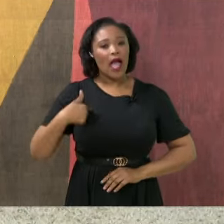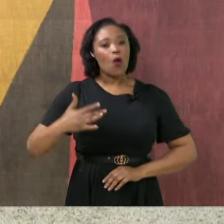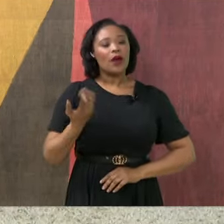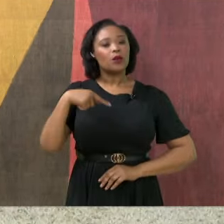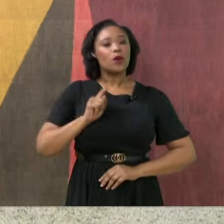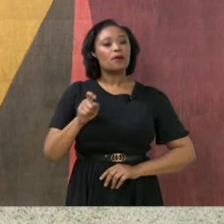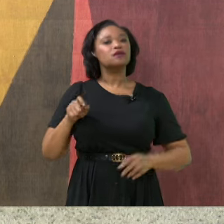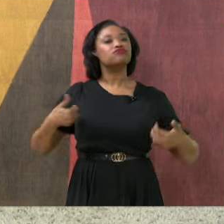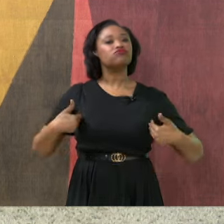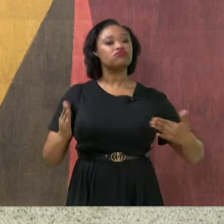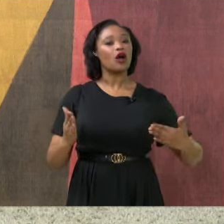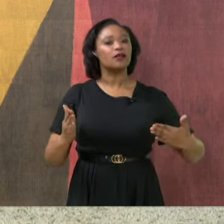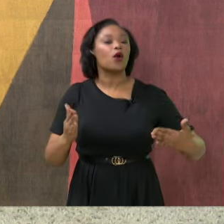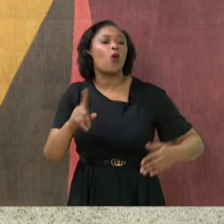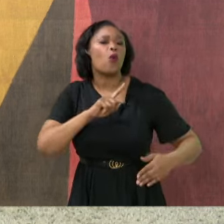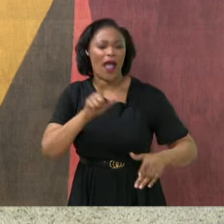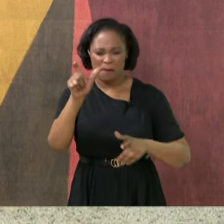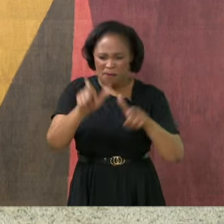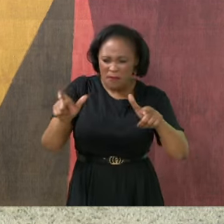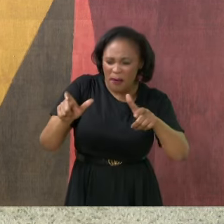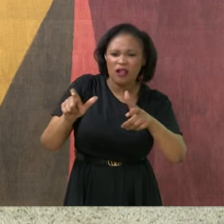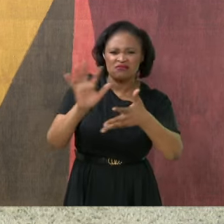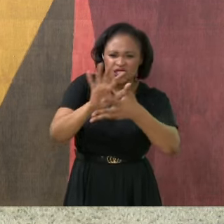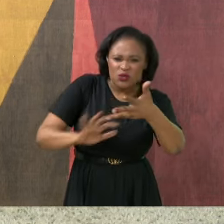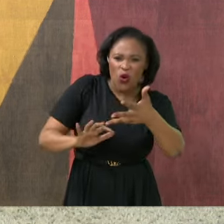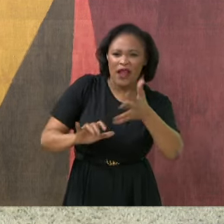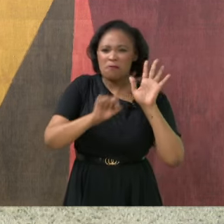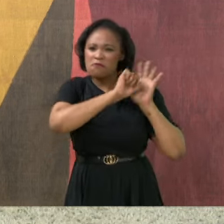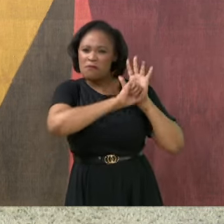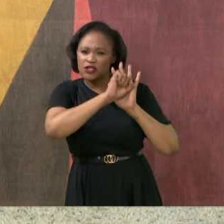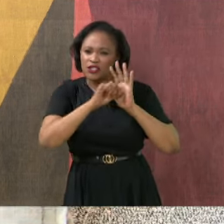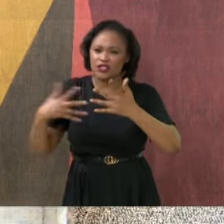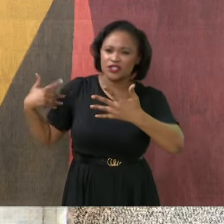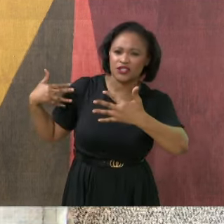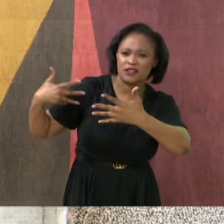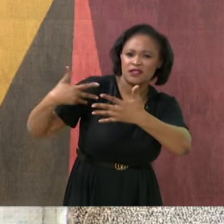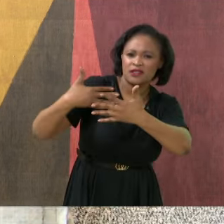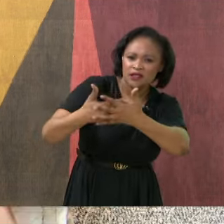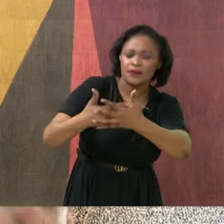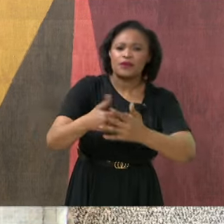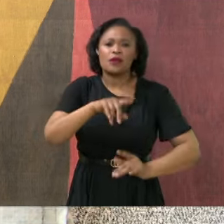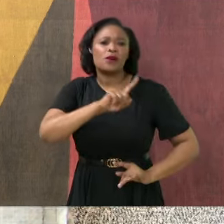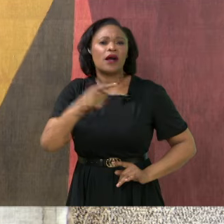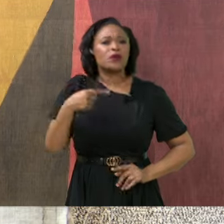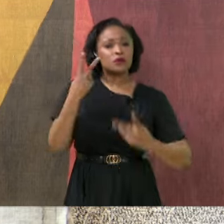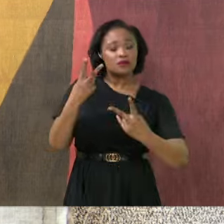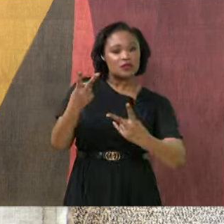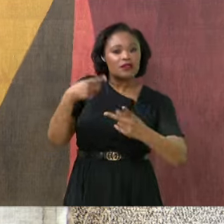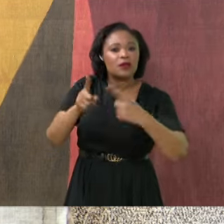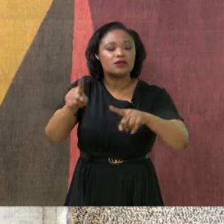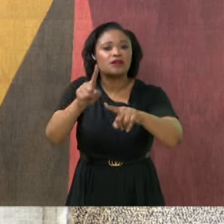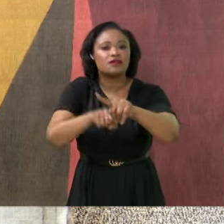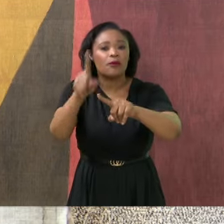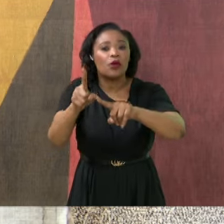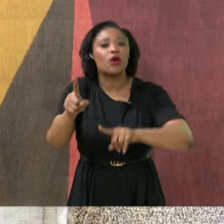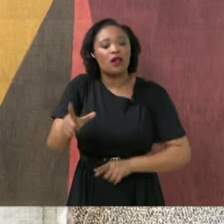because obviously that's where anyone's story, you know, starts in terms of where they are now. Yes. Did you ever see this for yourself? Was this what you were dreaming of when you were a